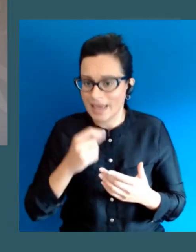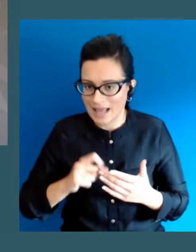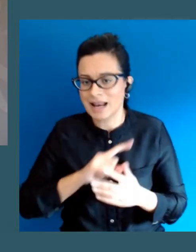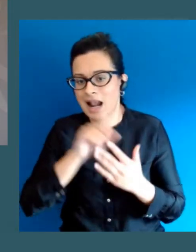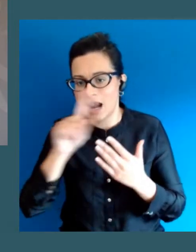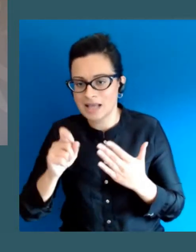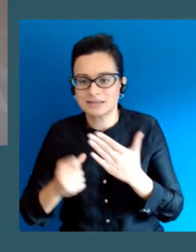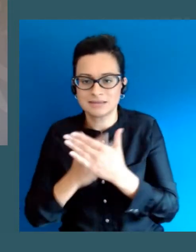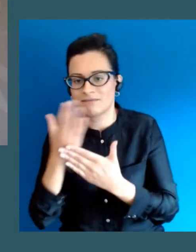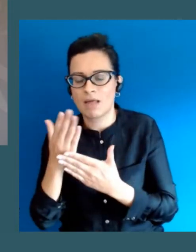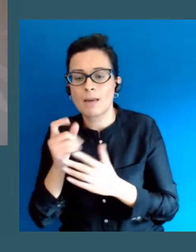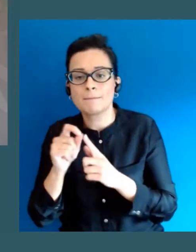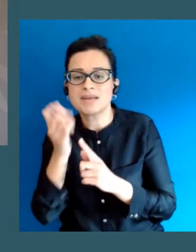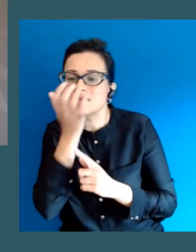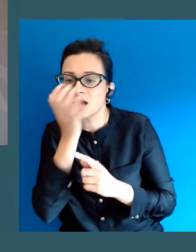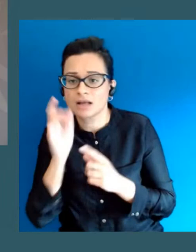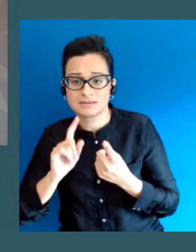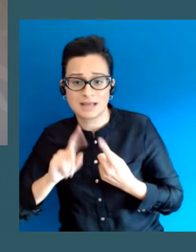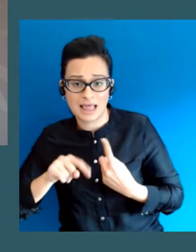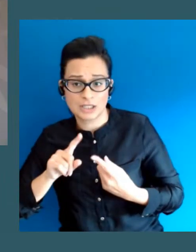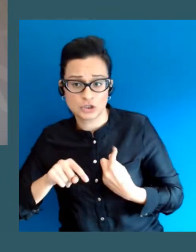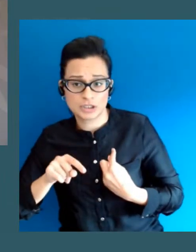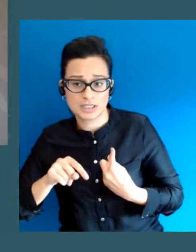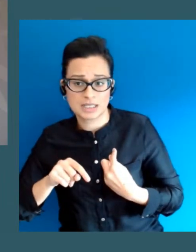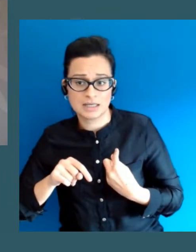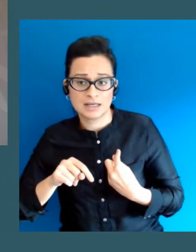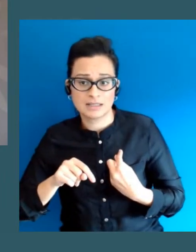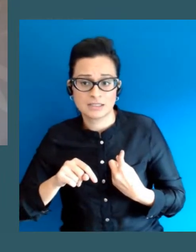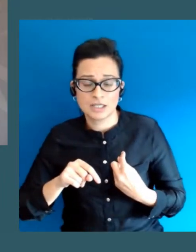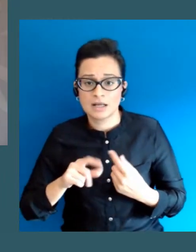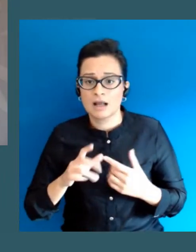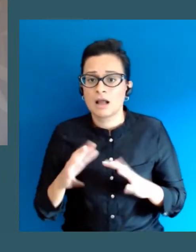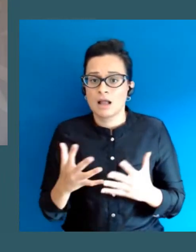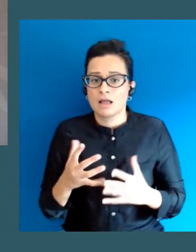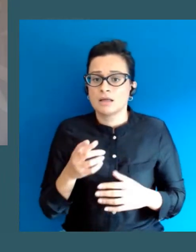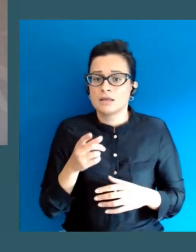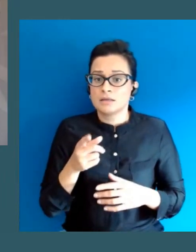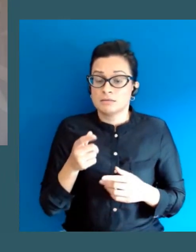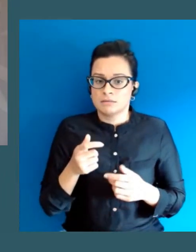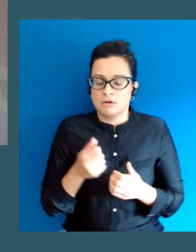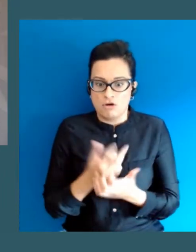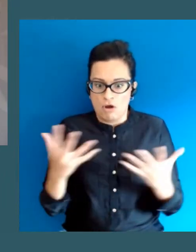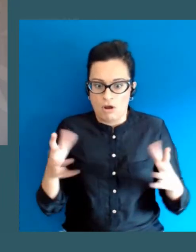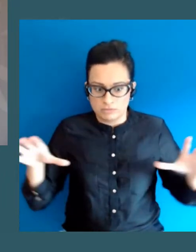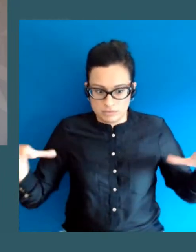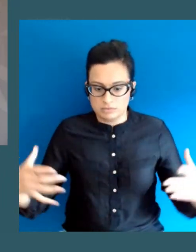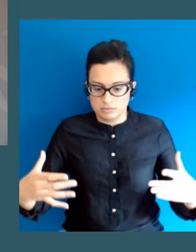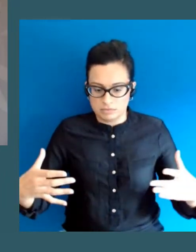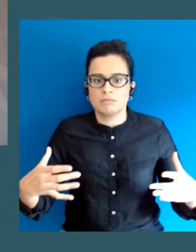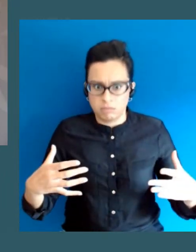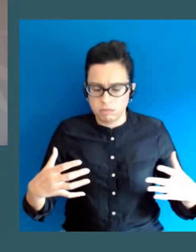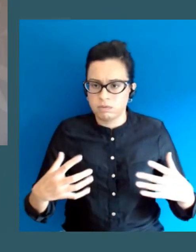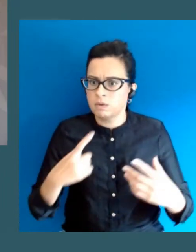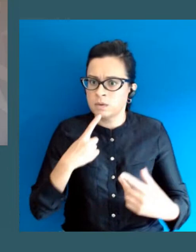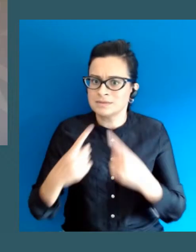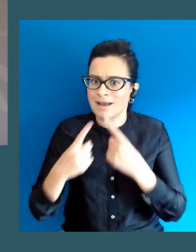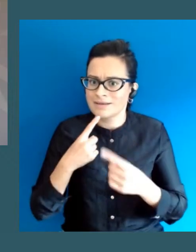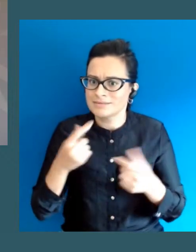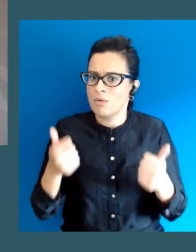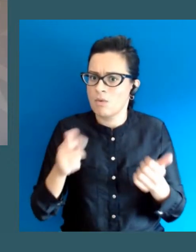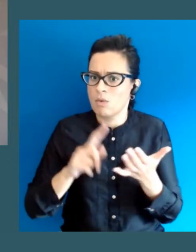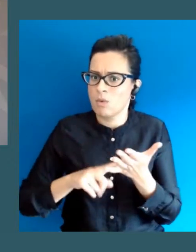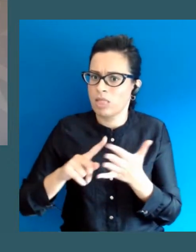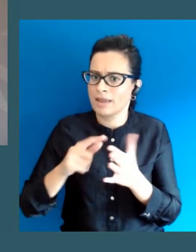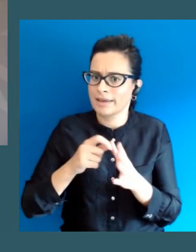allergy. And so there was a good degree of assurance that the LEAP study provides. So